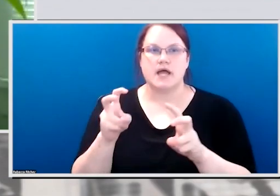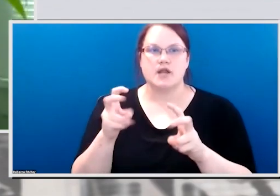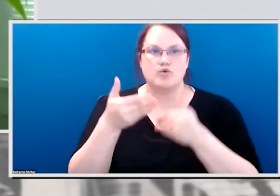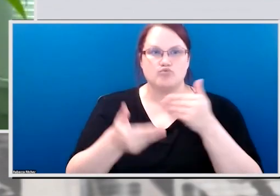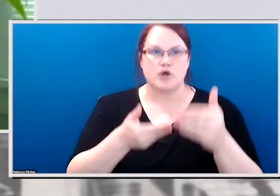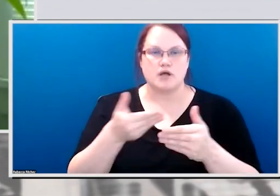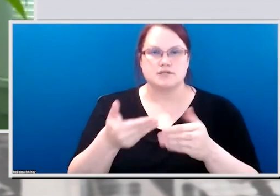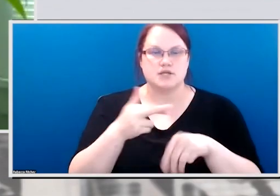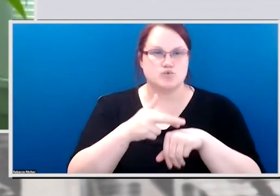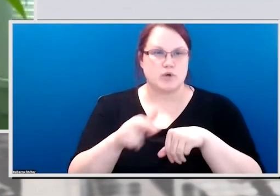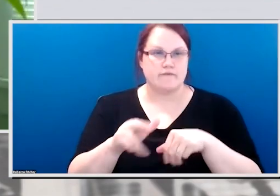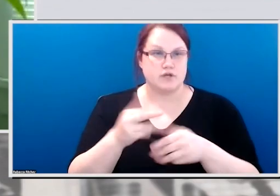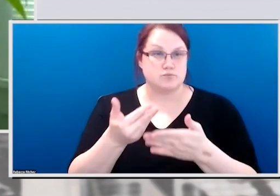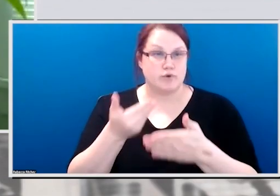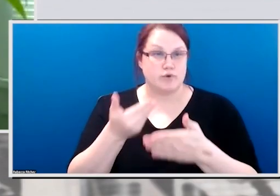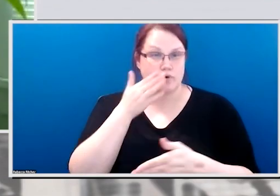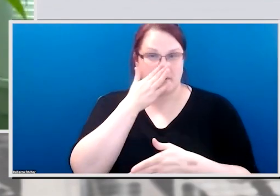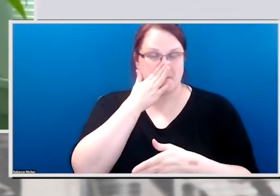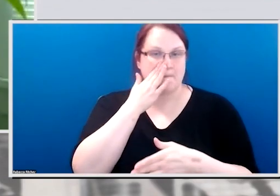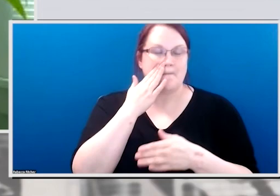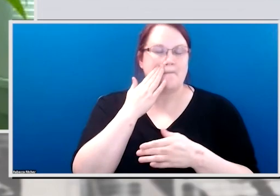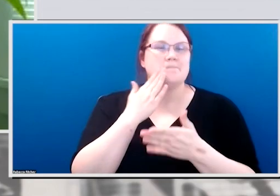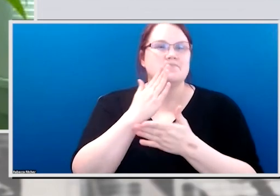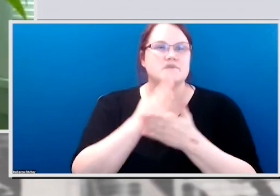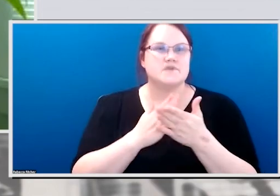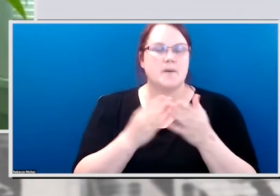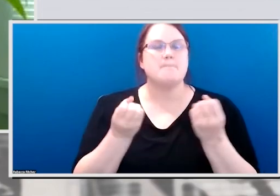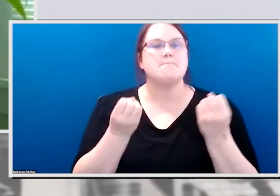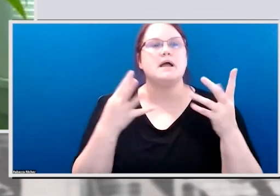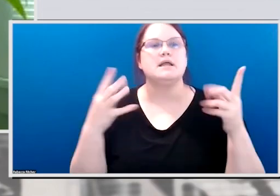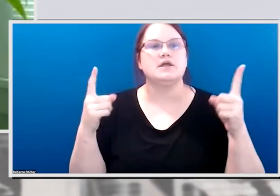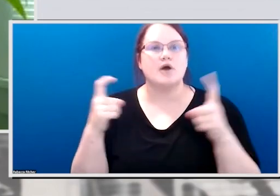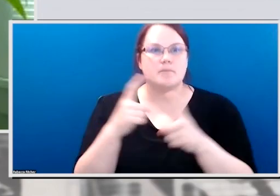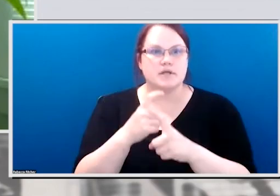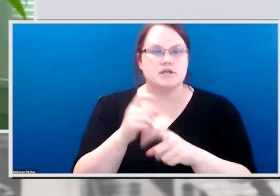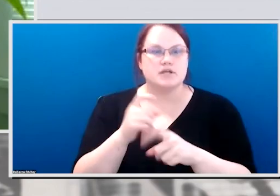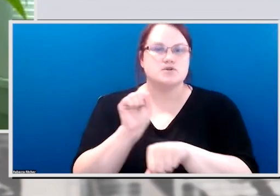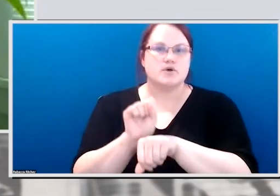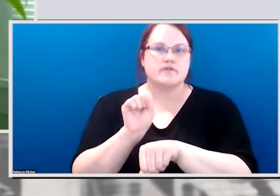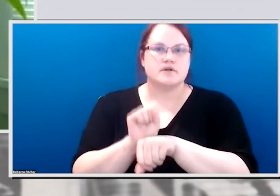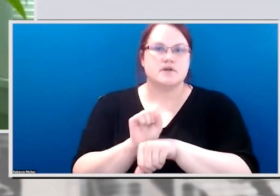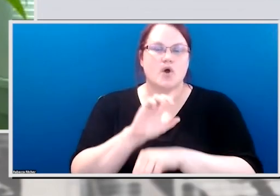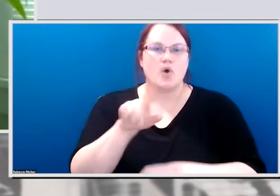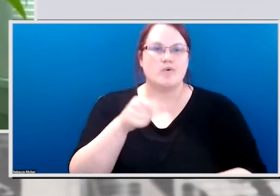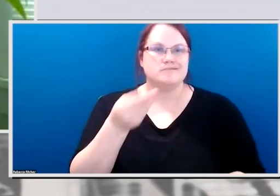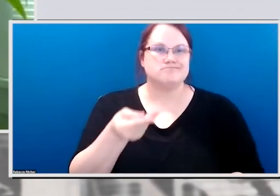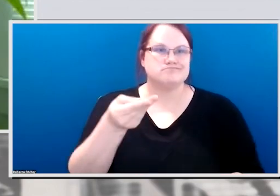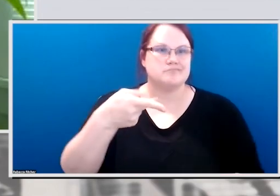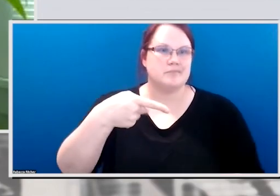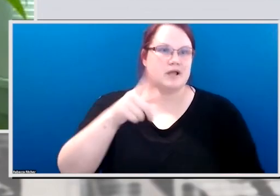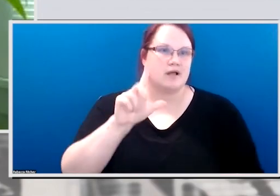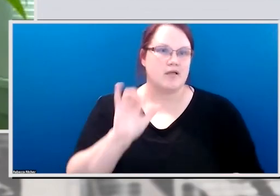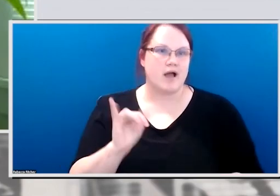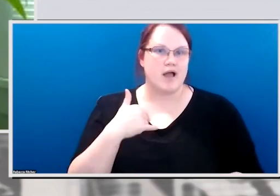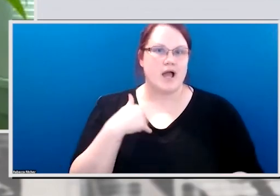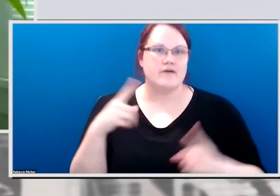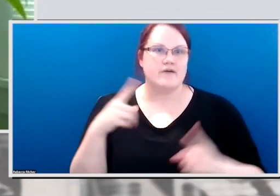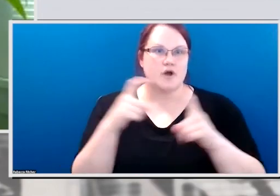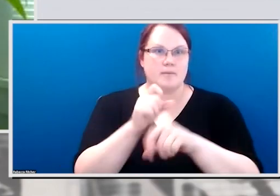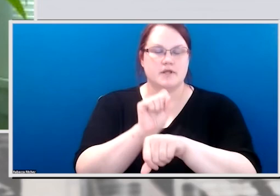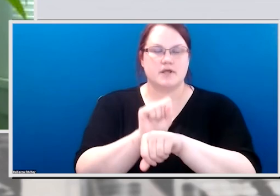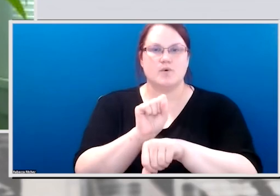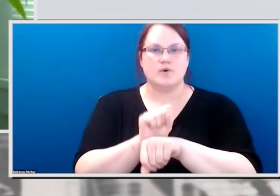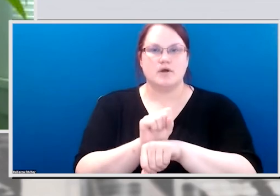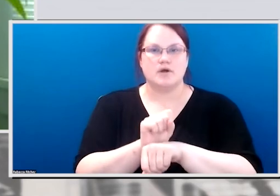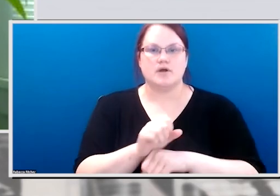referenced earlier, some of the many complications you have in your job. I always give it to PLI. They have really complicated work and they manage to weave